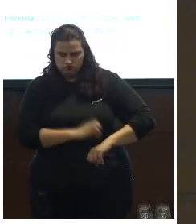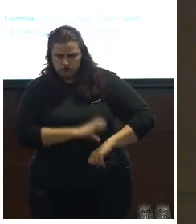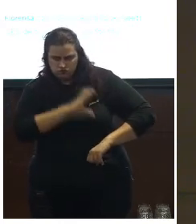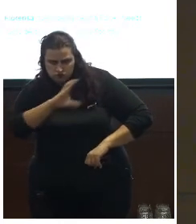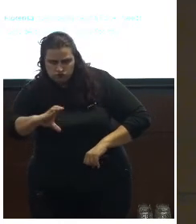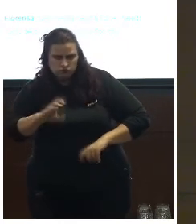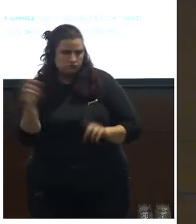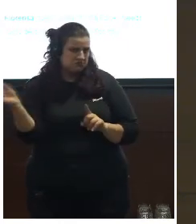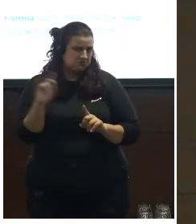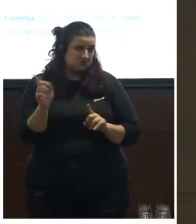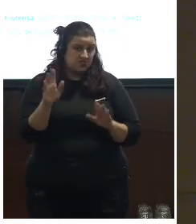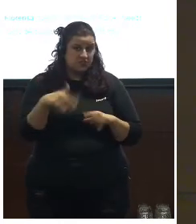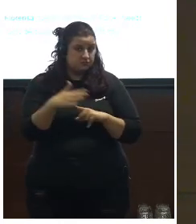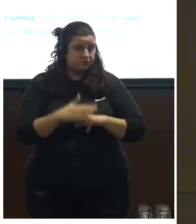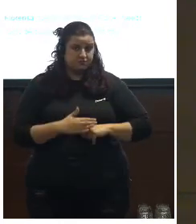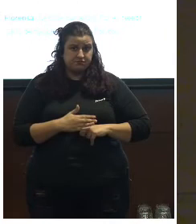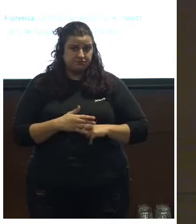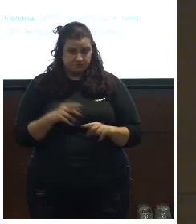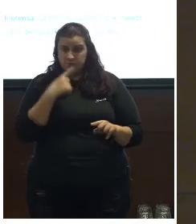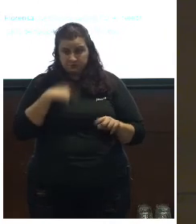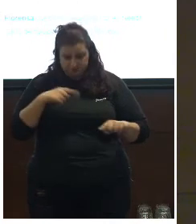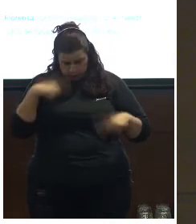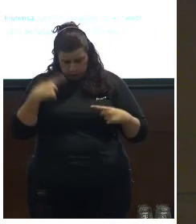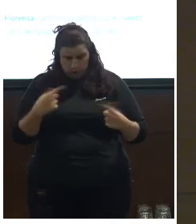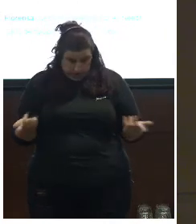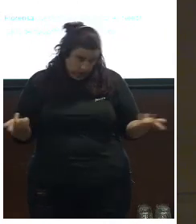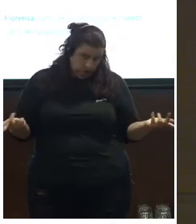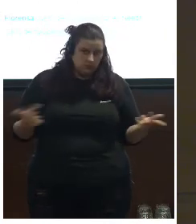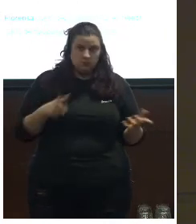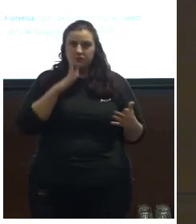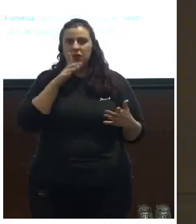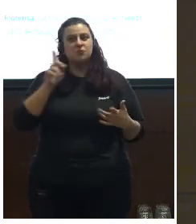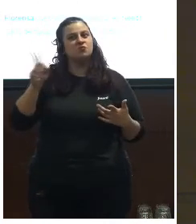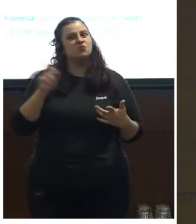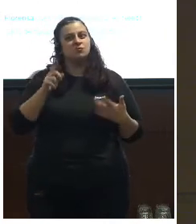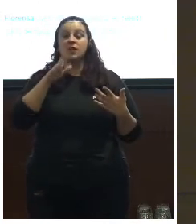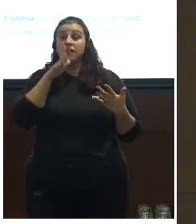law, looking at the UN is and to the EU,